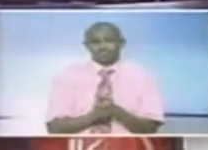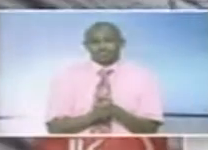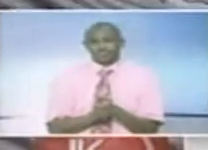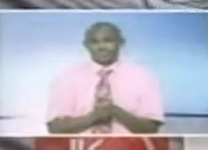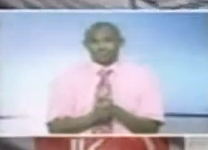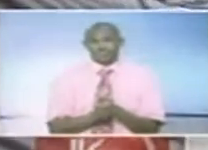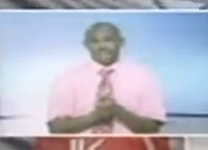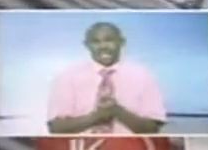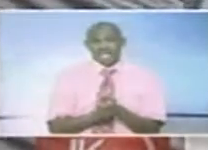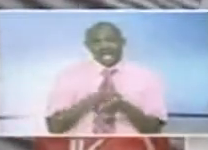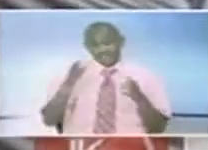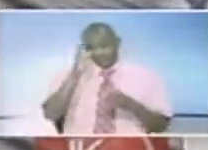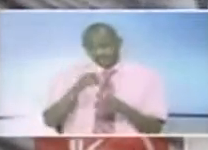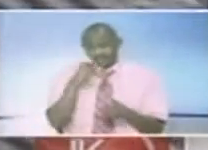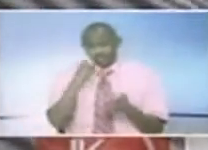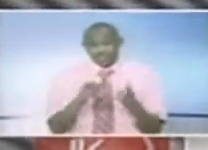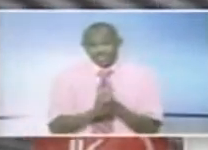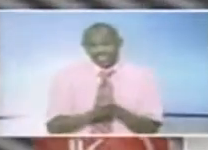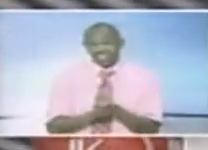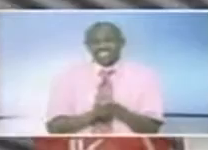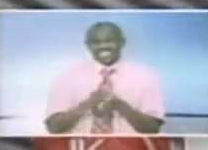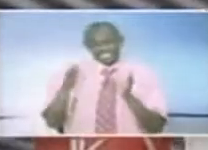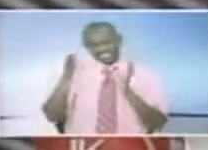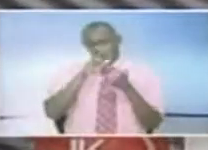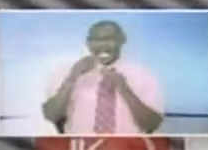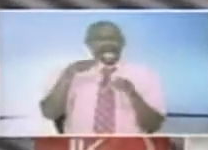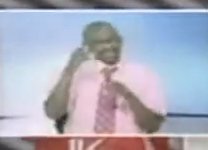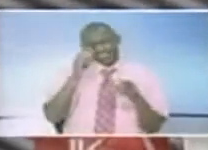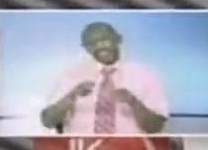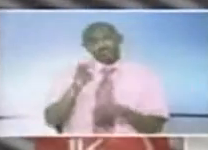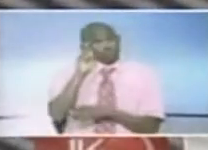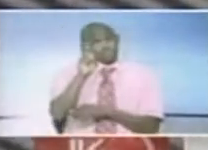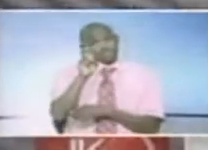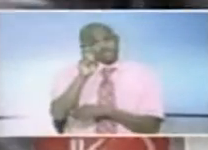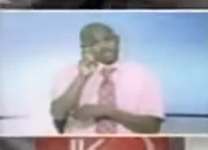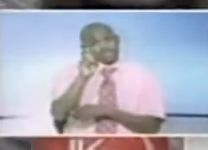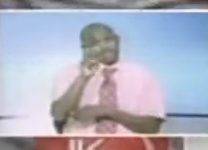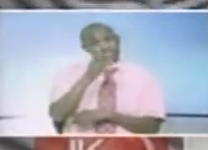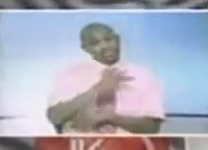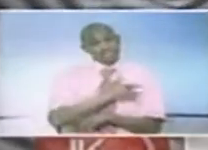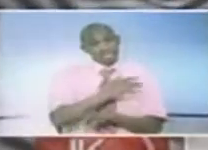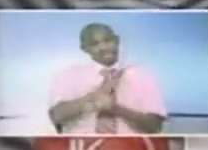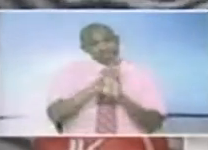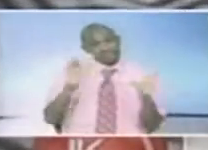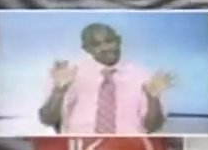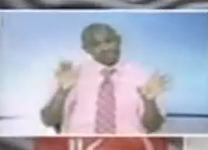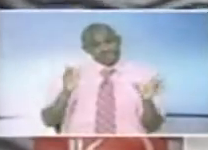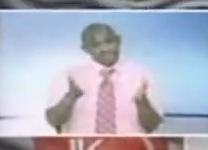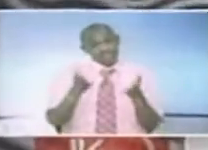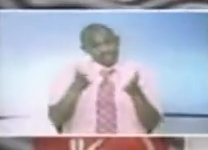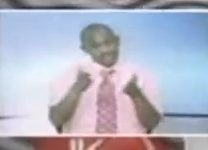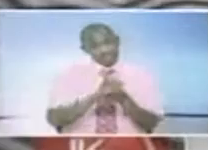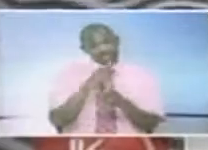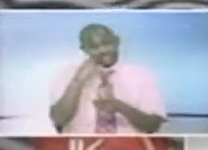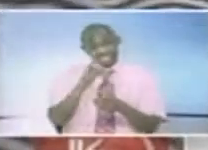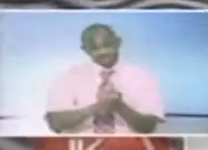Billy Cash Antonio says, some things you just watch and get inspired instantly. I'm telling